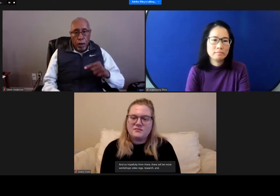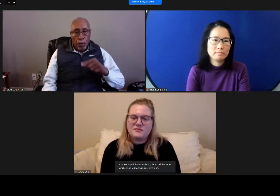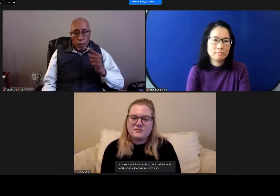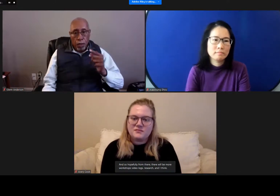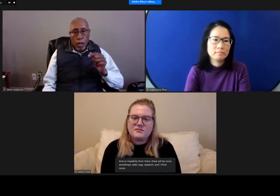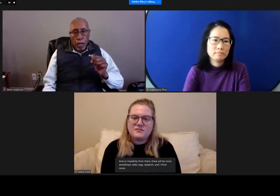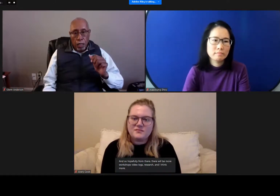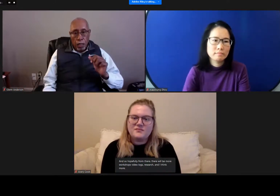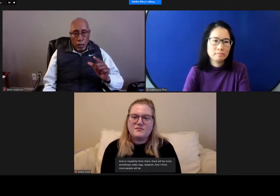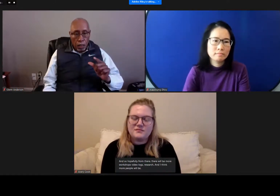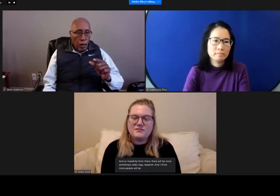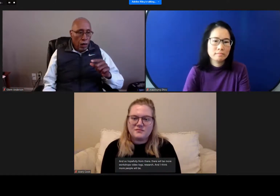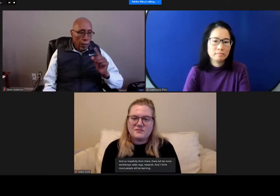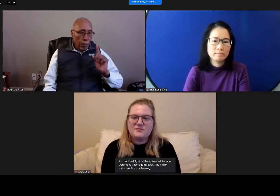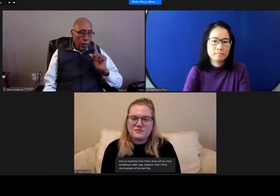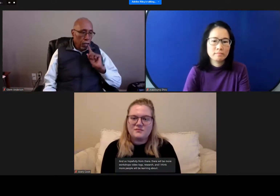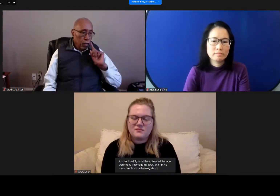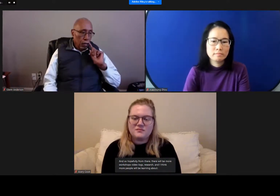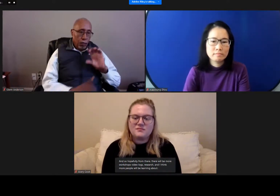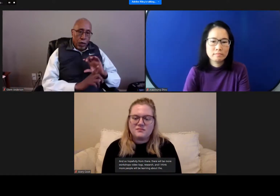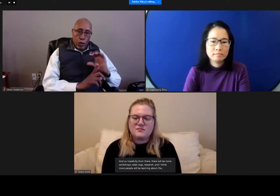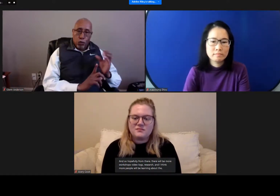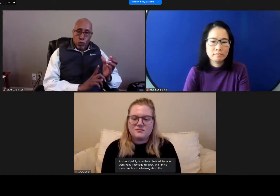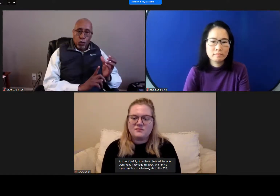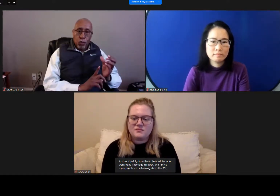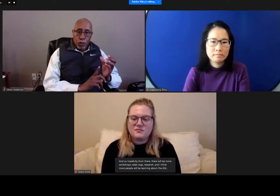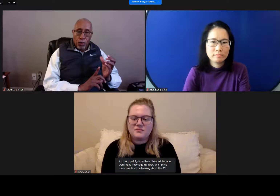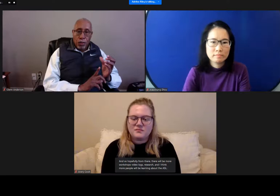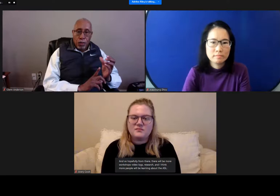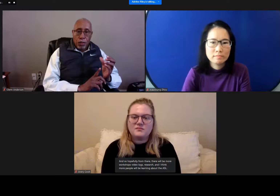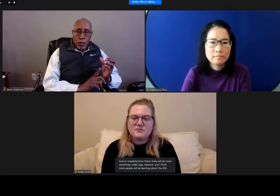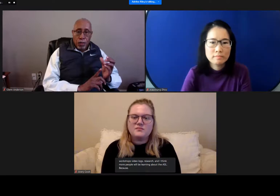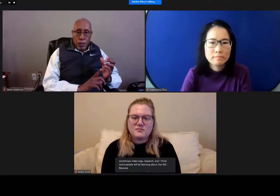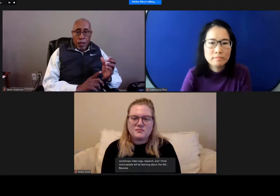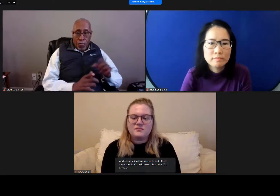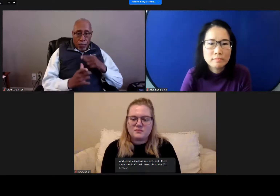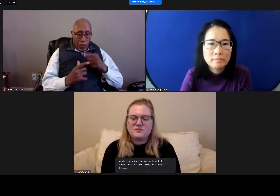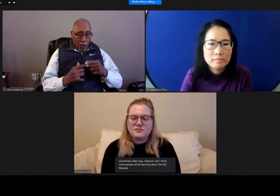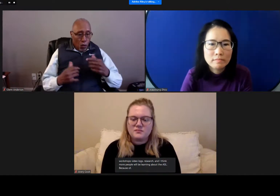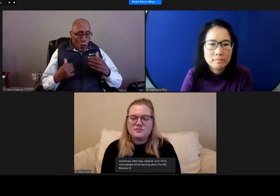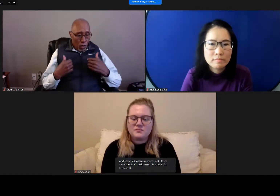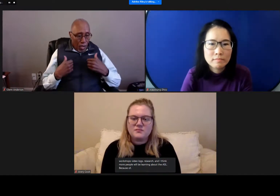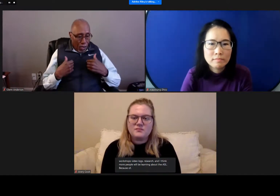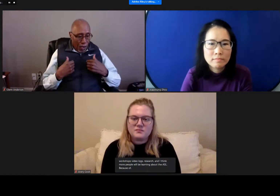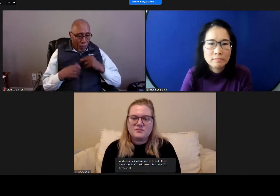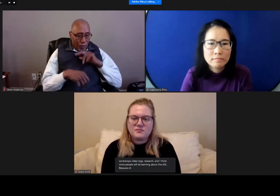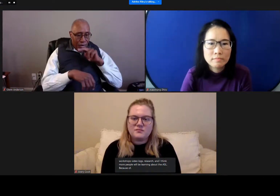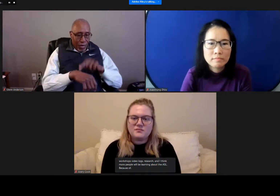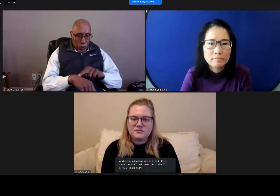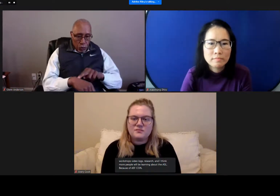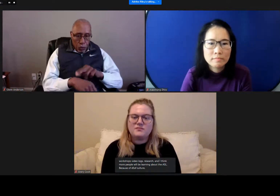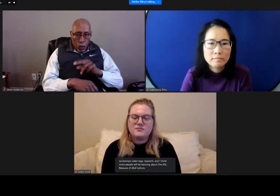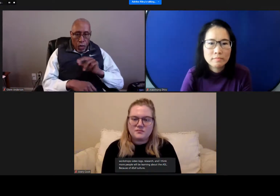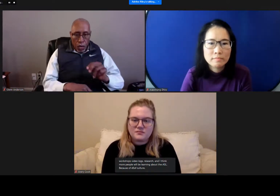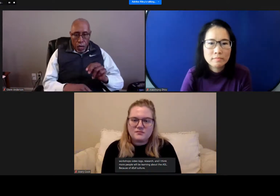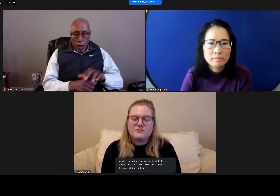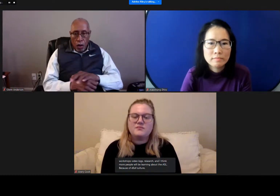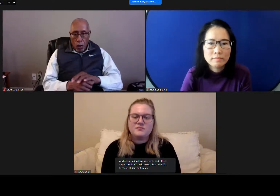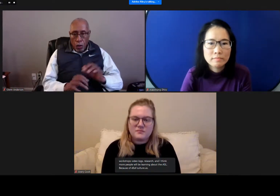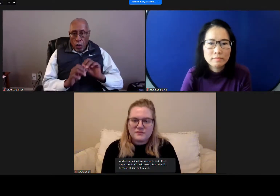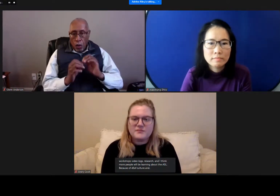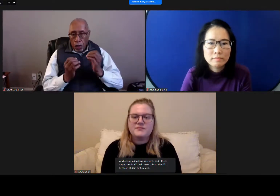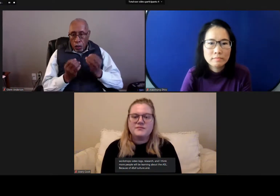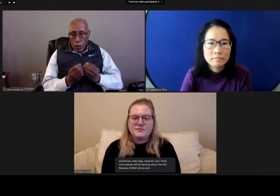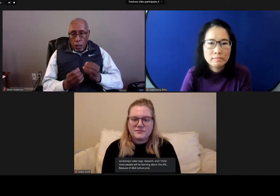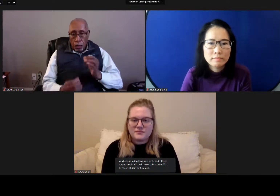I think more people will be learning about BASL because of deaf culture